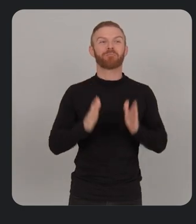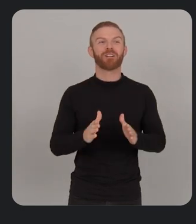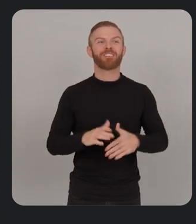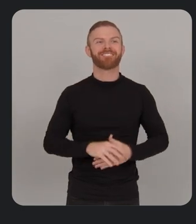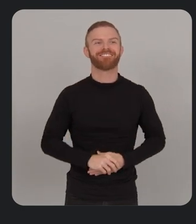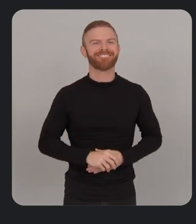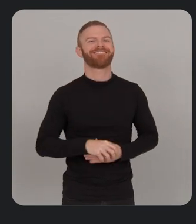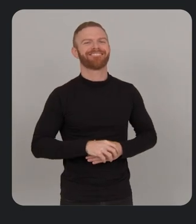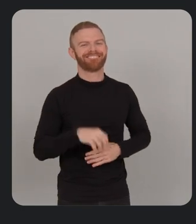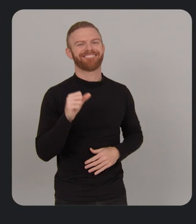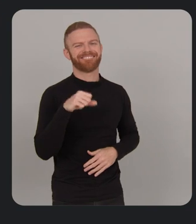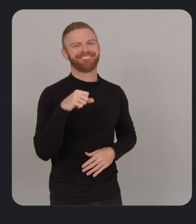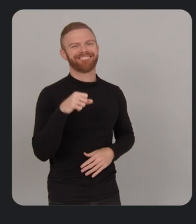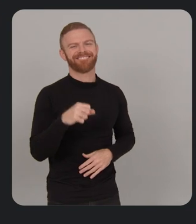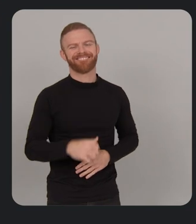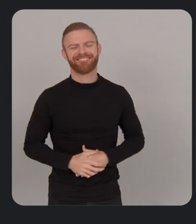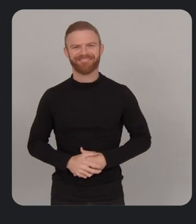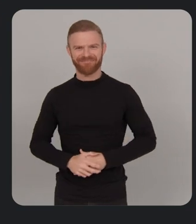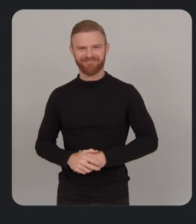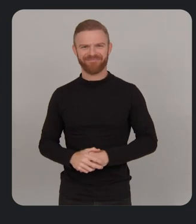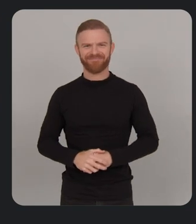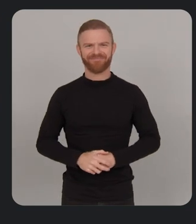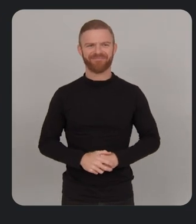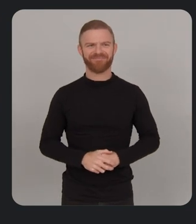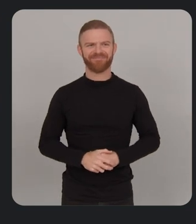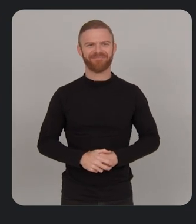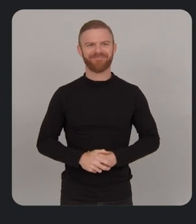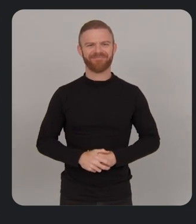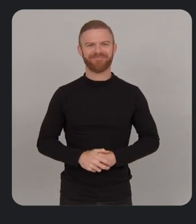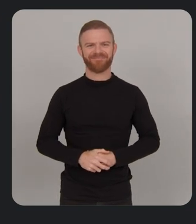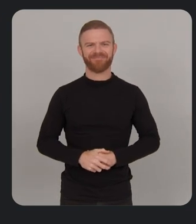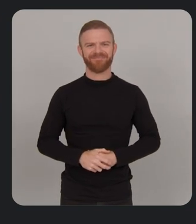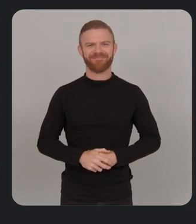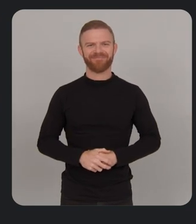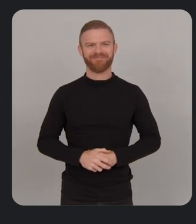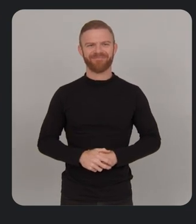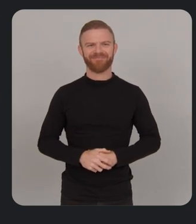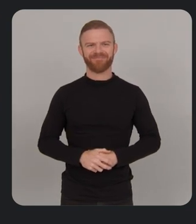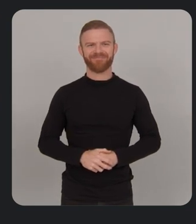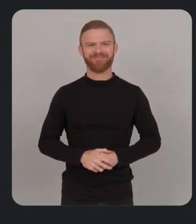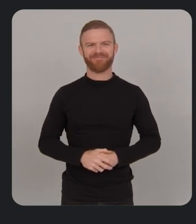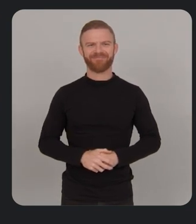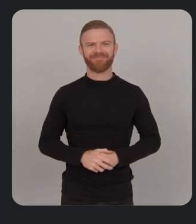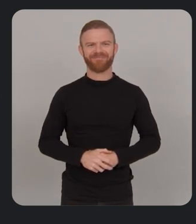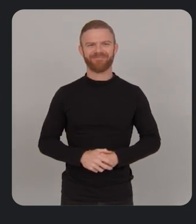what you are.